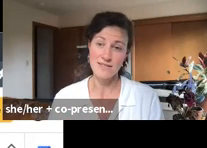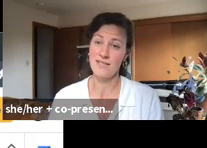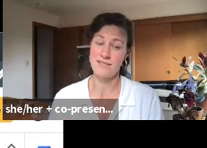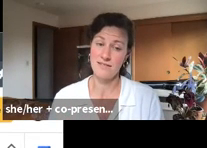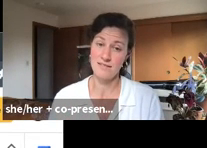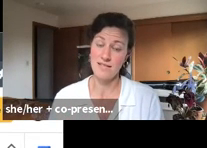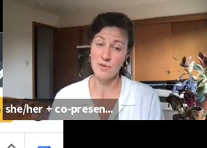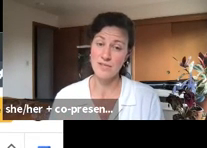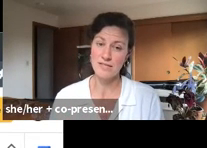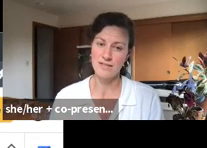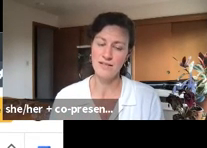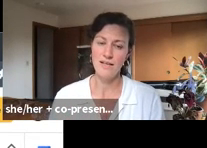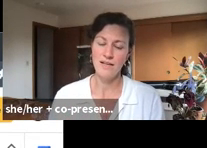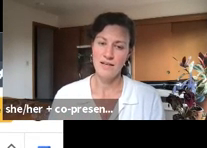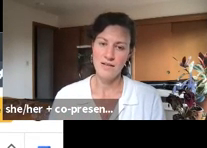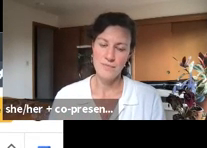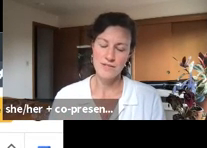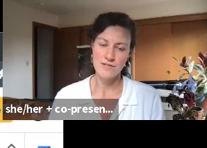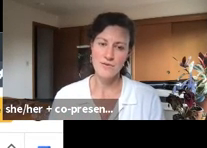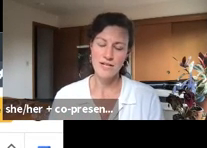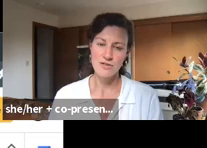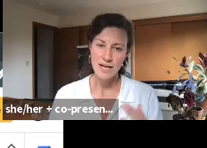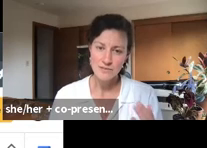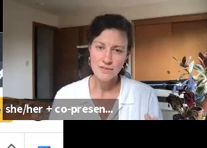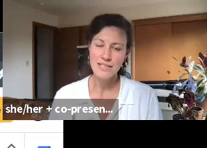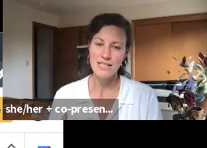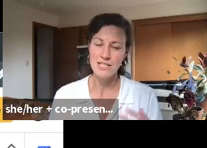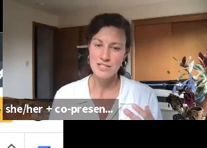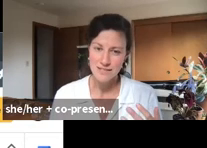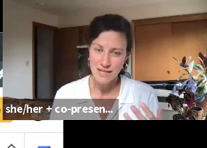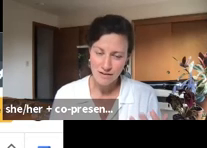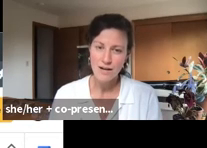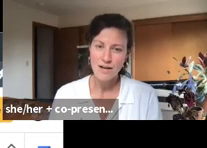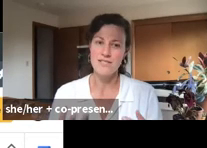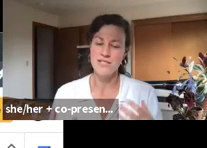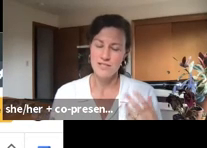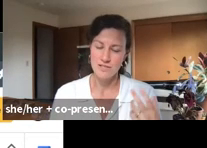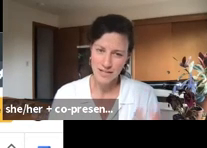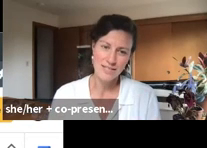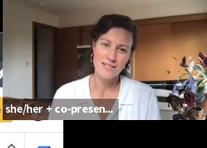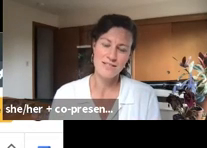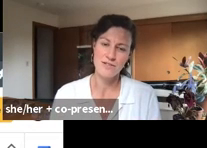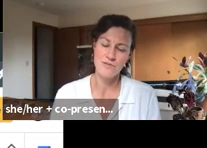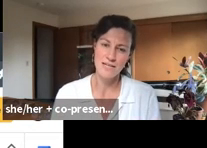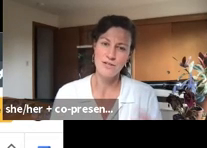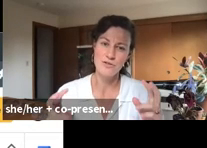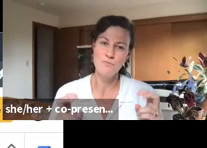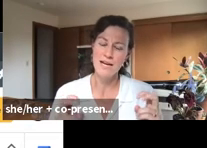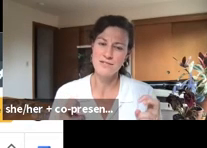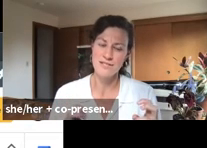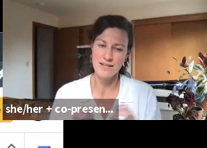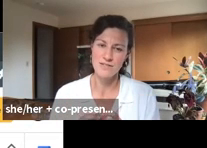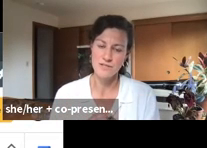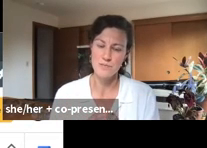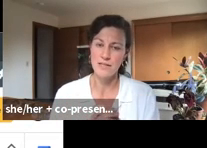have access to that person. And so I try to really engage in this caring conversation and trying to get to the humanity, you know, humanize